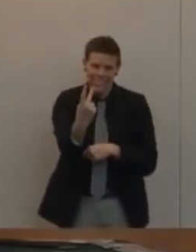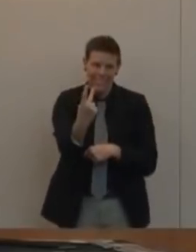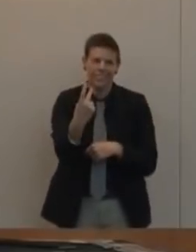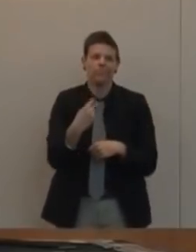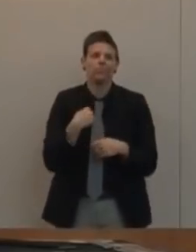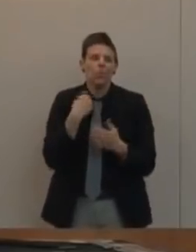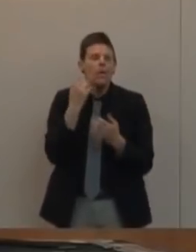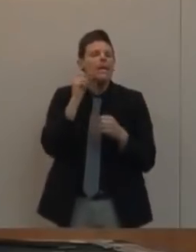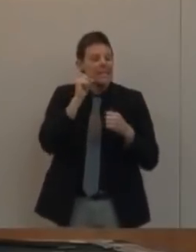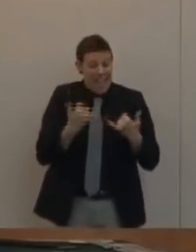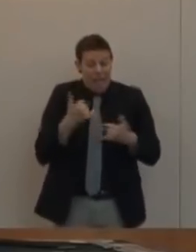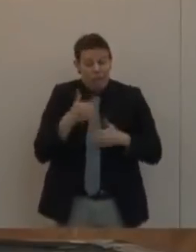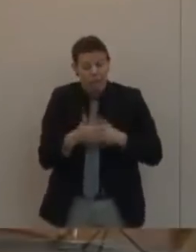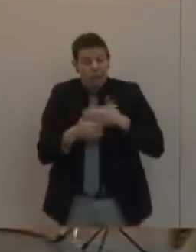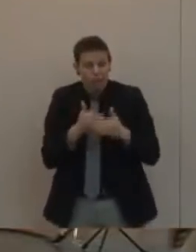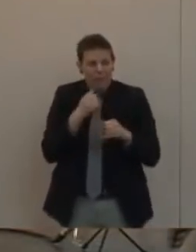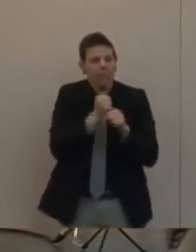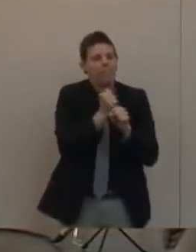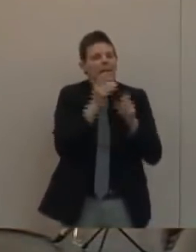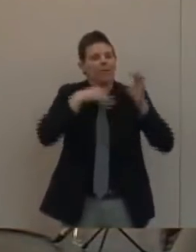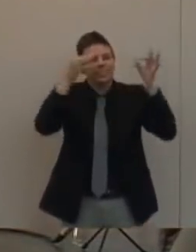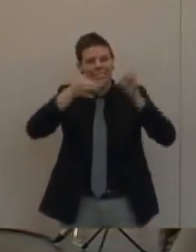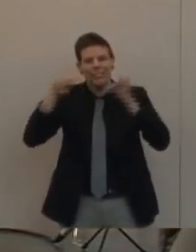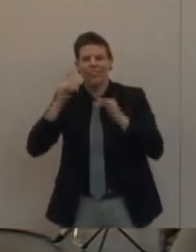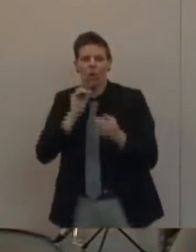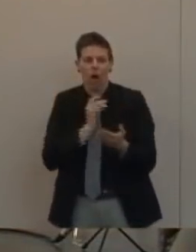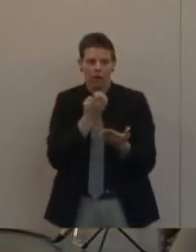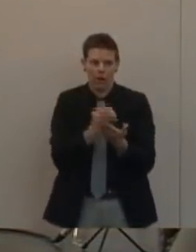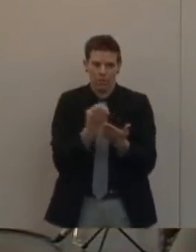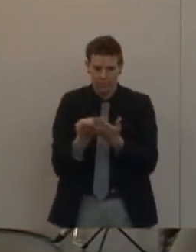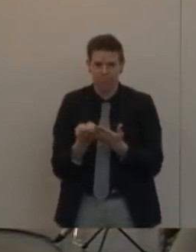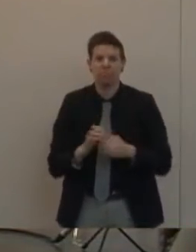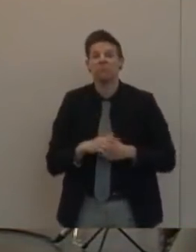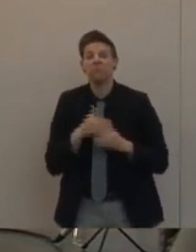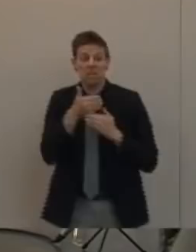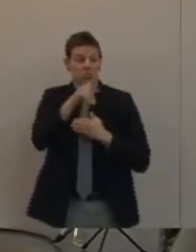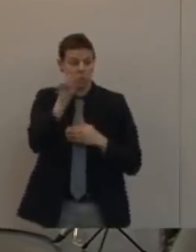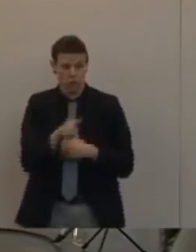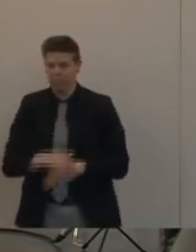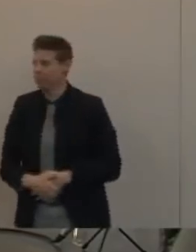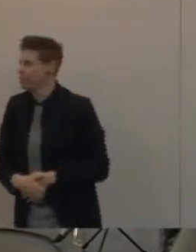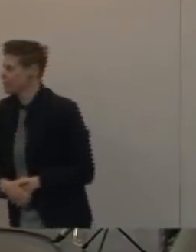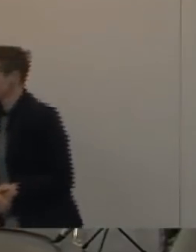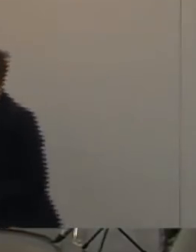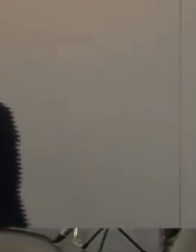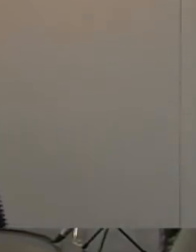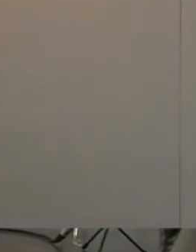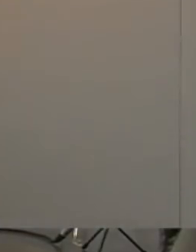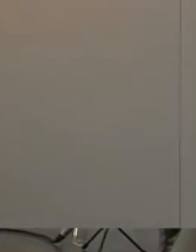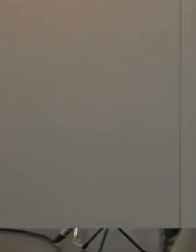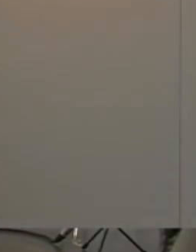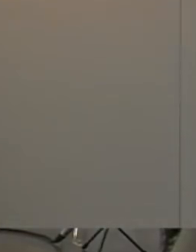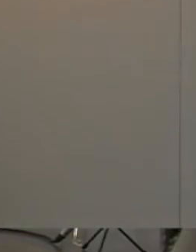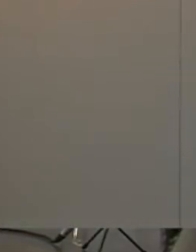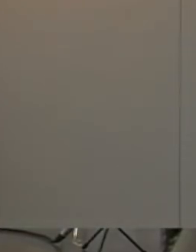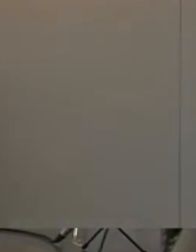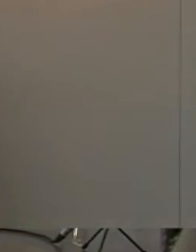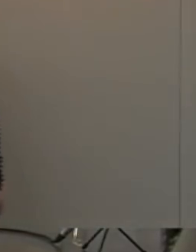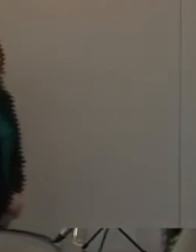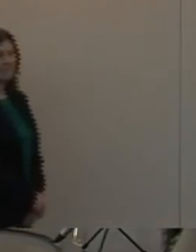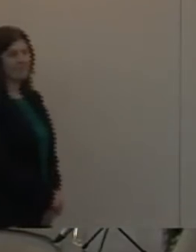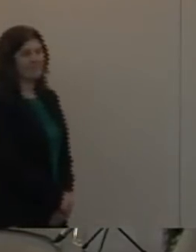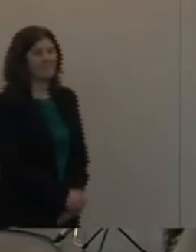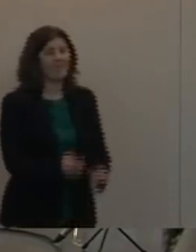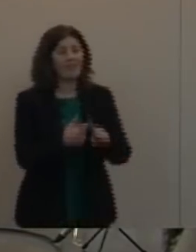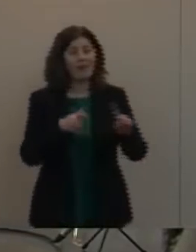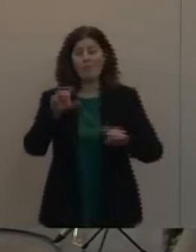those key decisions. Next question. Thank you, Governor. Next, we're going to hear from Marley with the Gallup Independent. Marley, you are